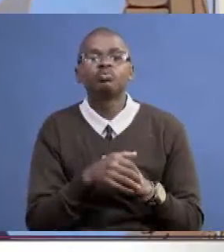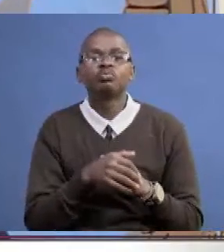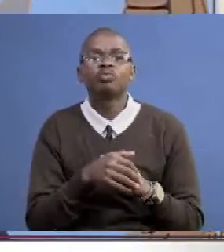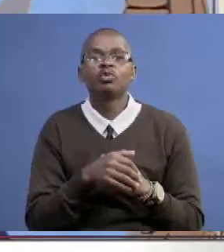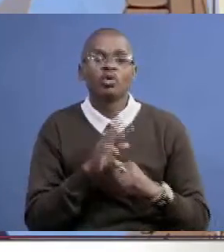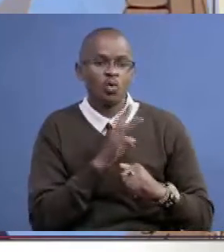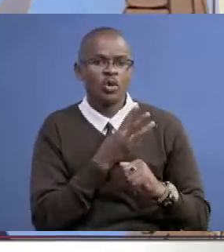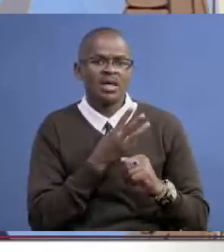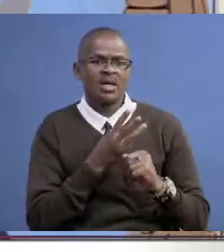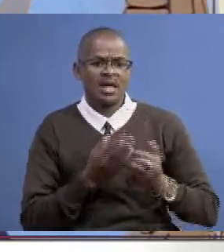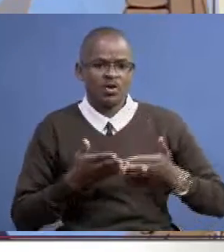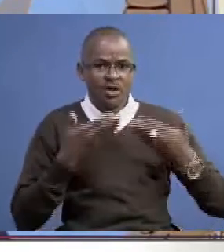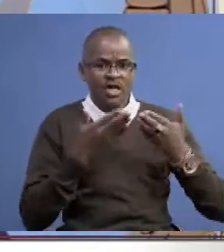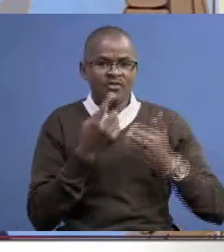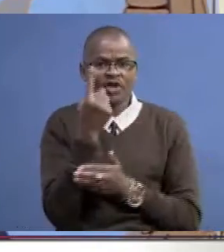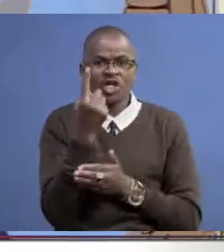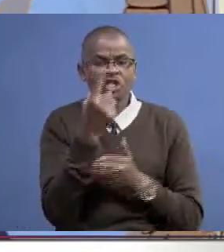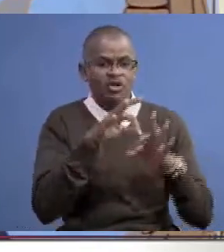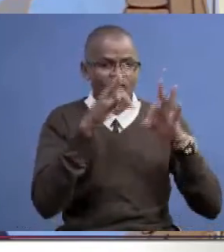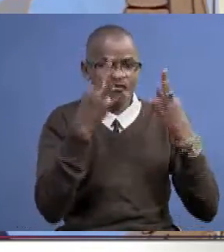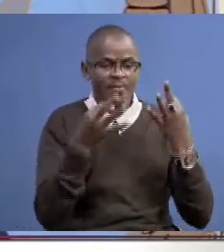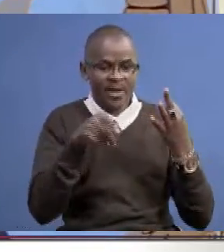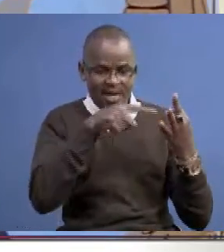we give every family in our republic